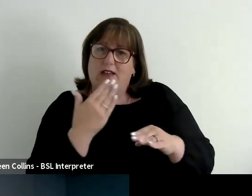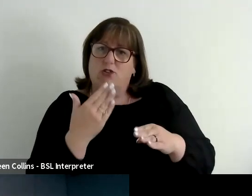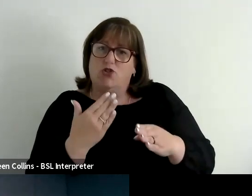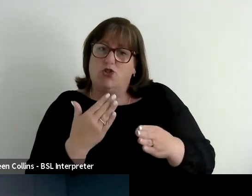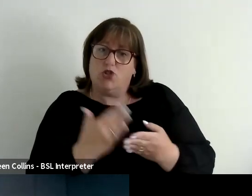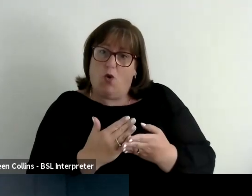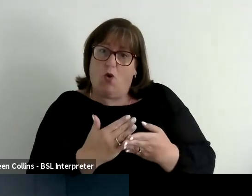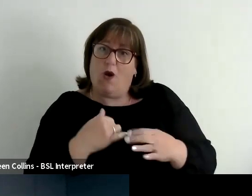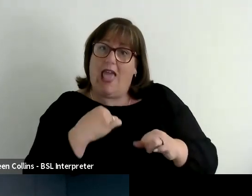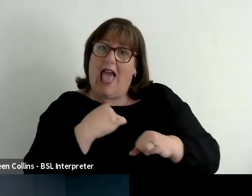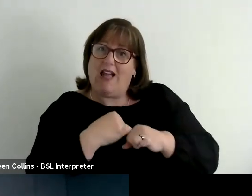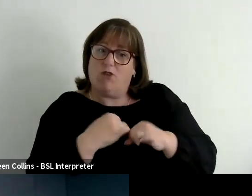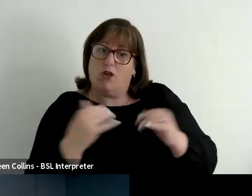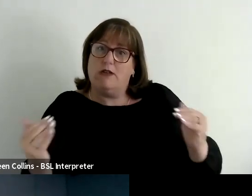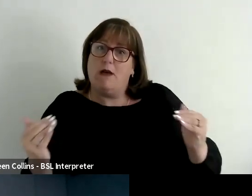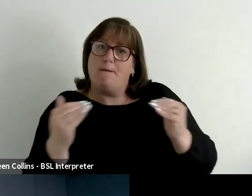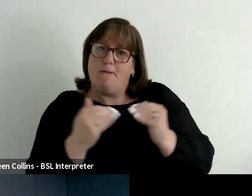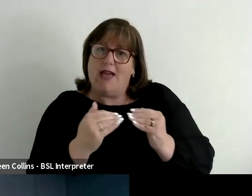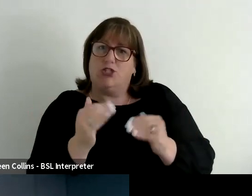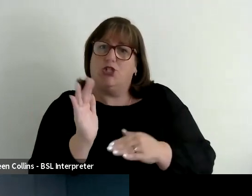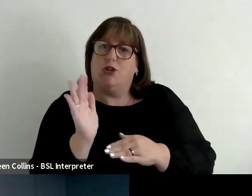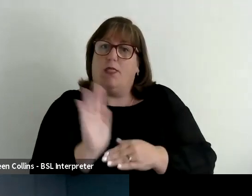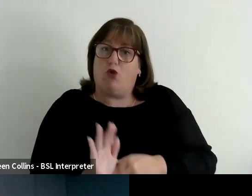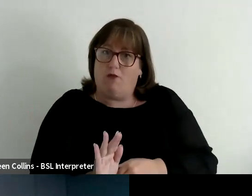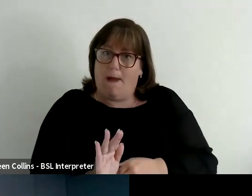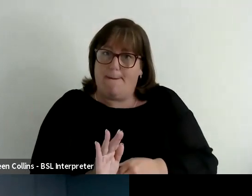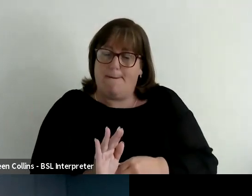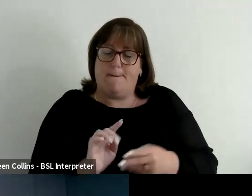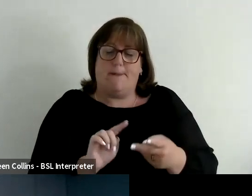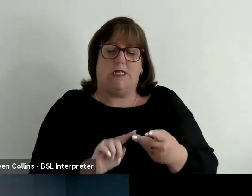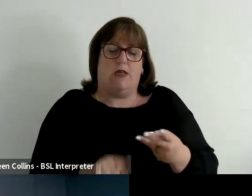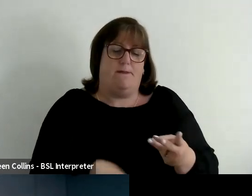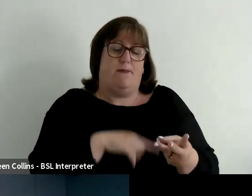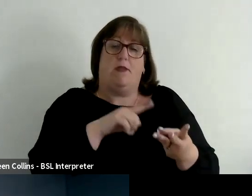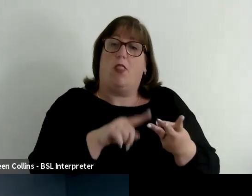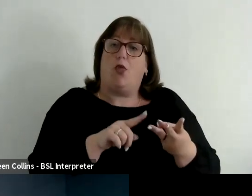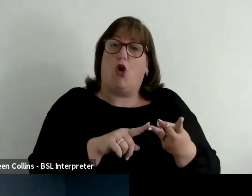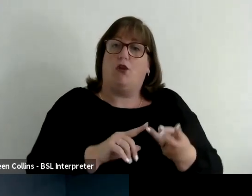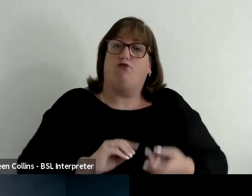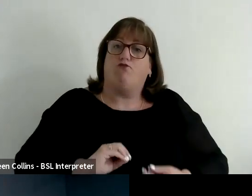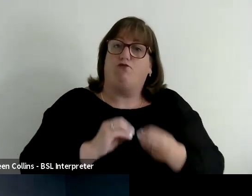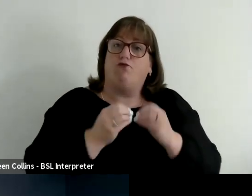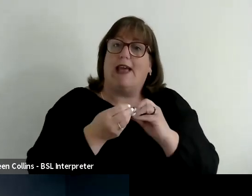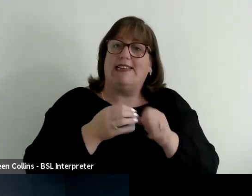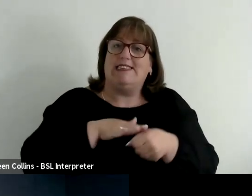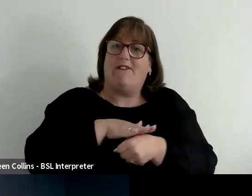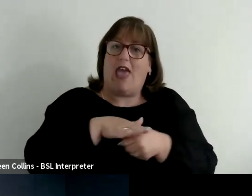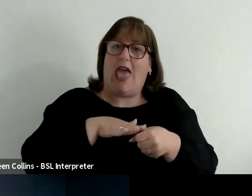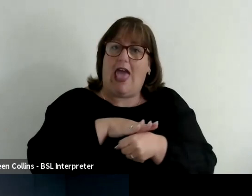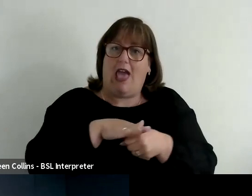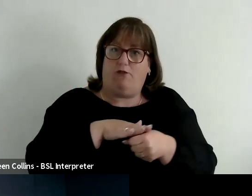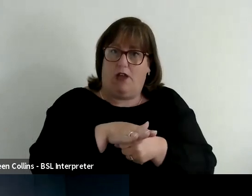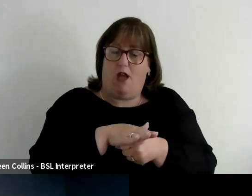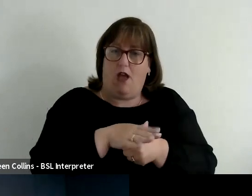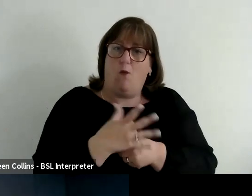show at a particular time. And then the third area, the creative area, this is where we have